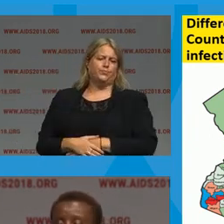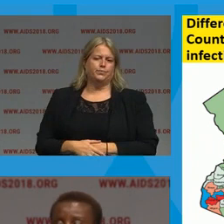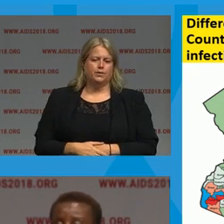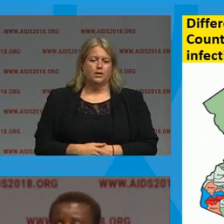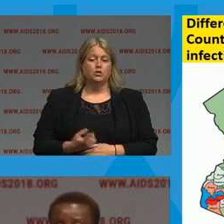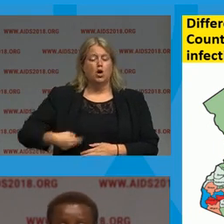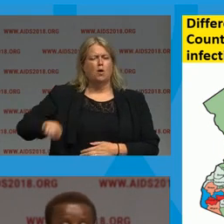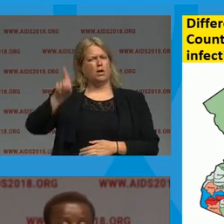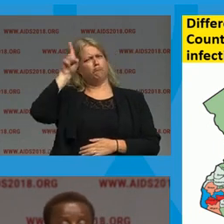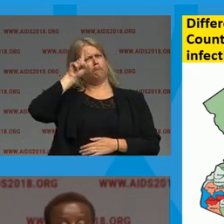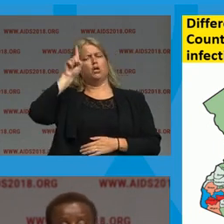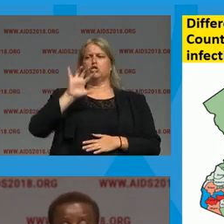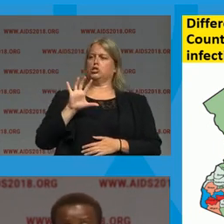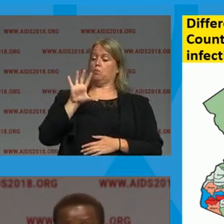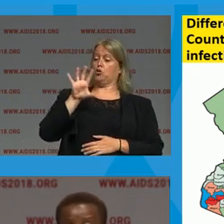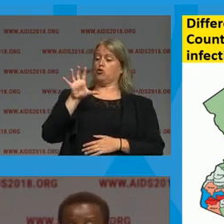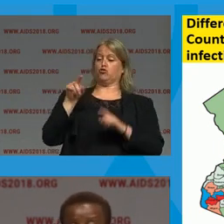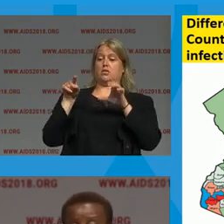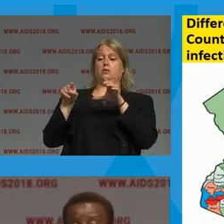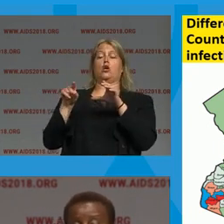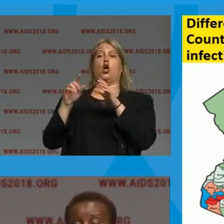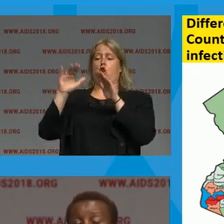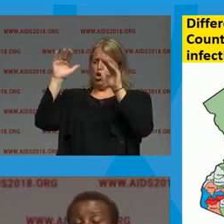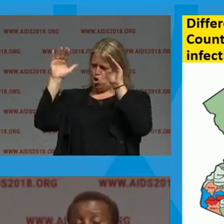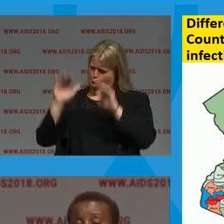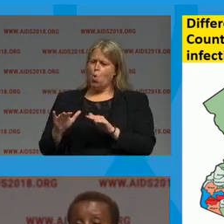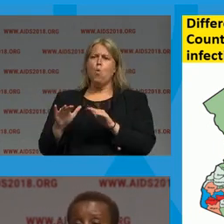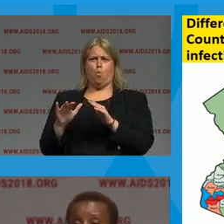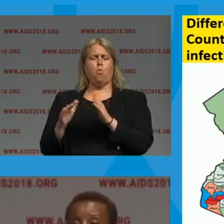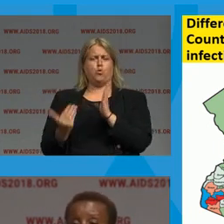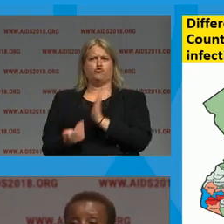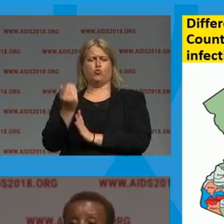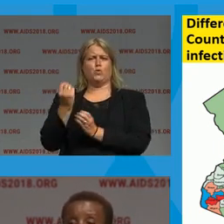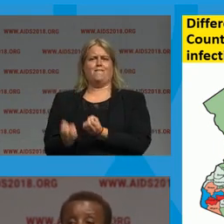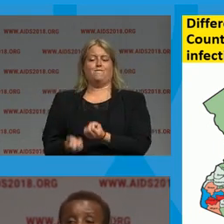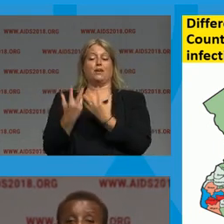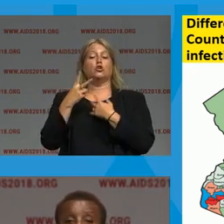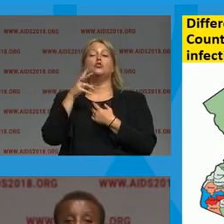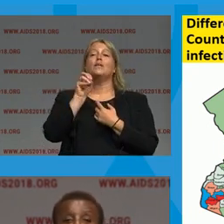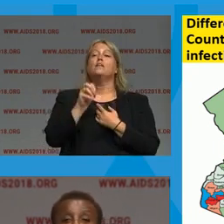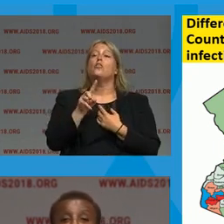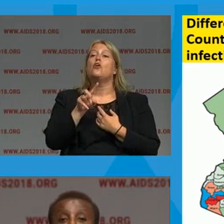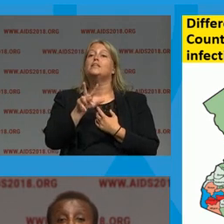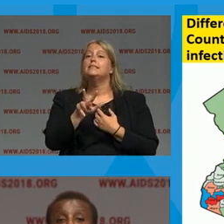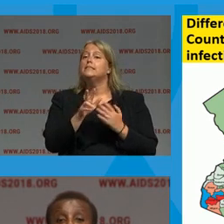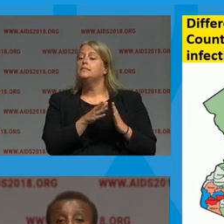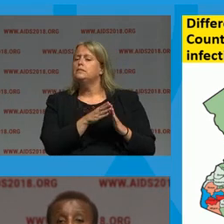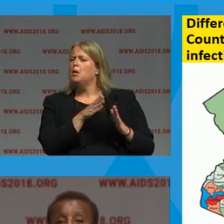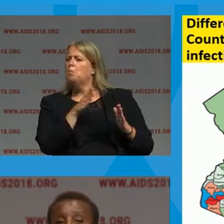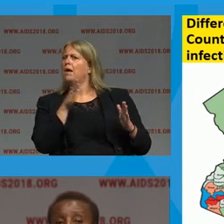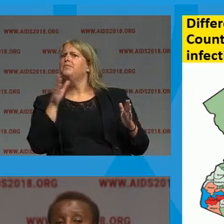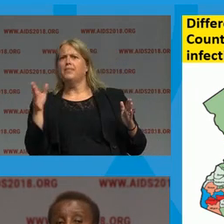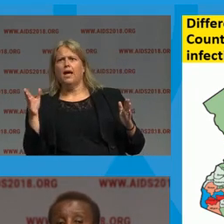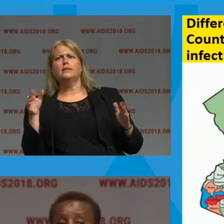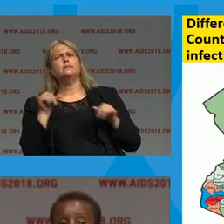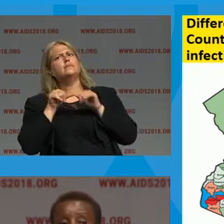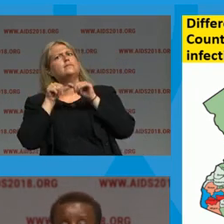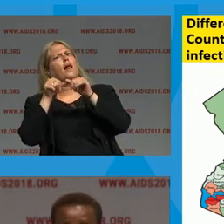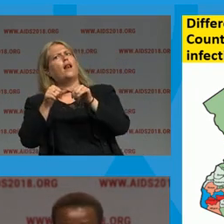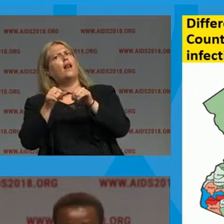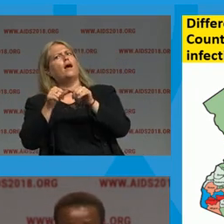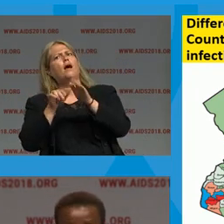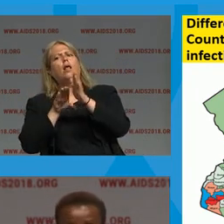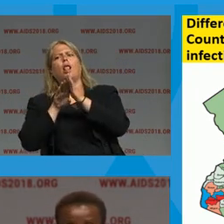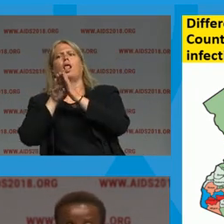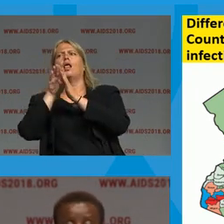some counties that have low incidence or low new infections in 2013 seemed to even double or triple the rates